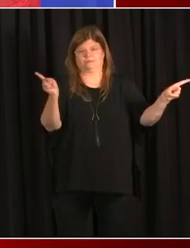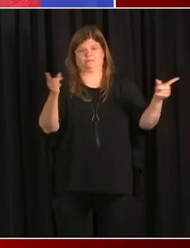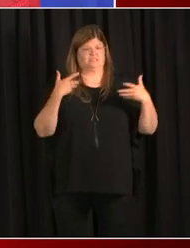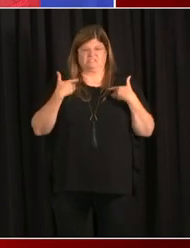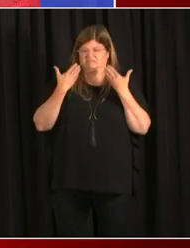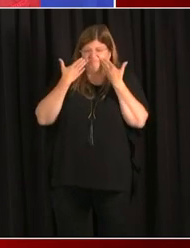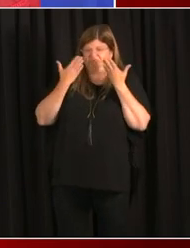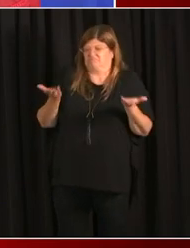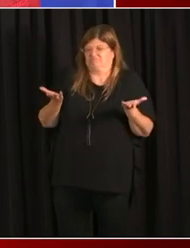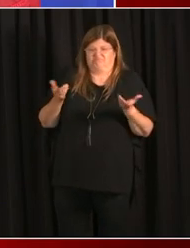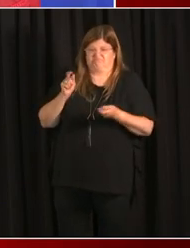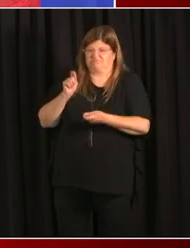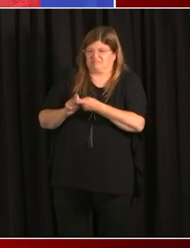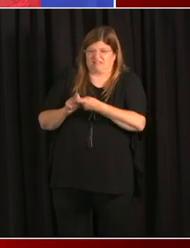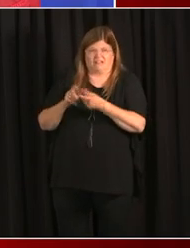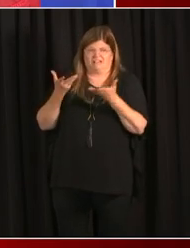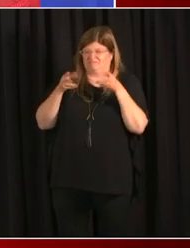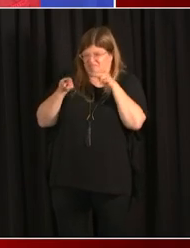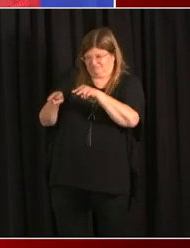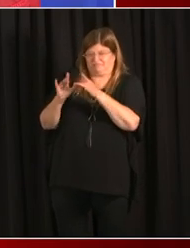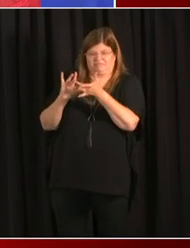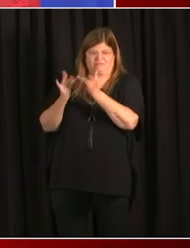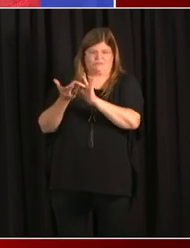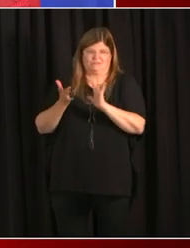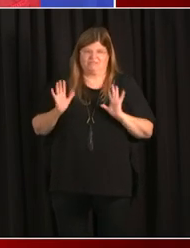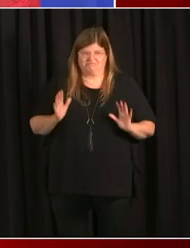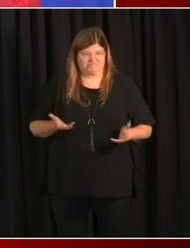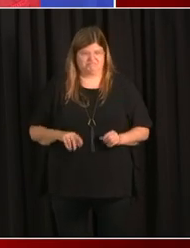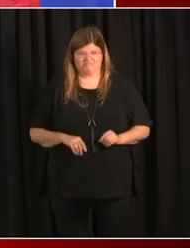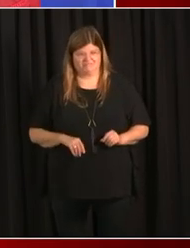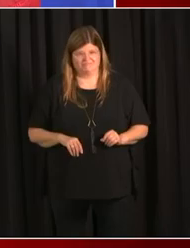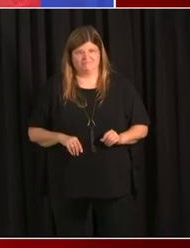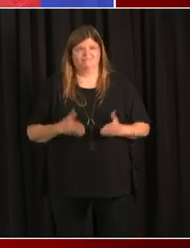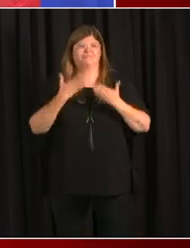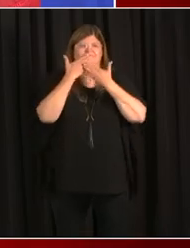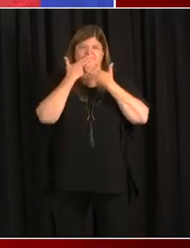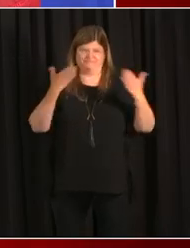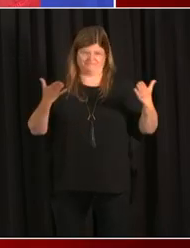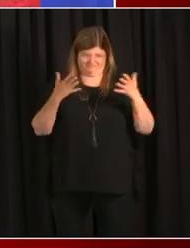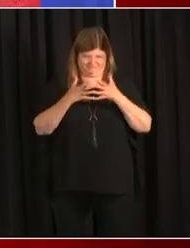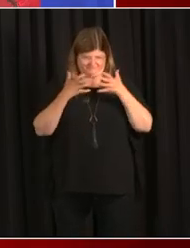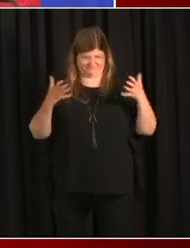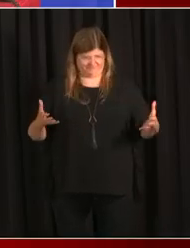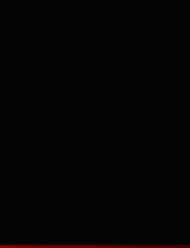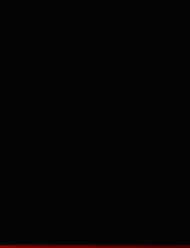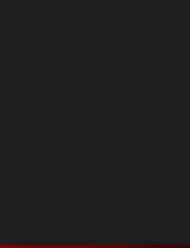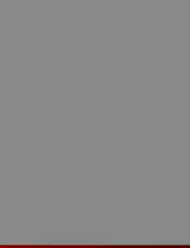virtually. All right, thank you, everybody.